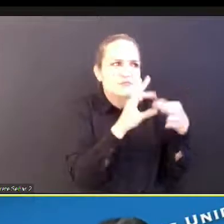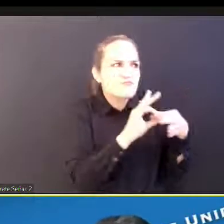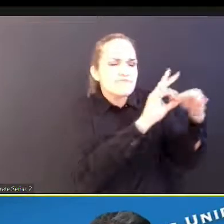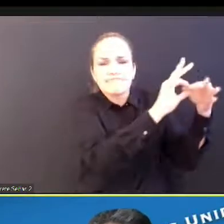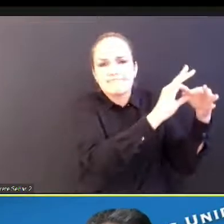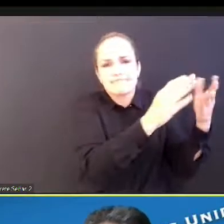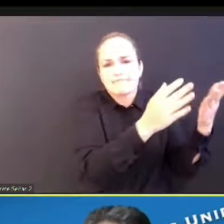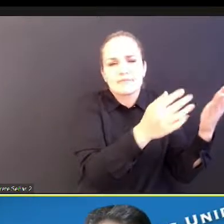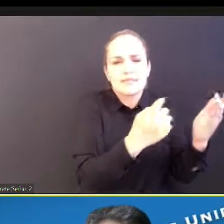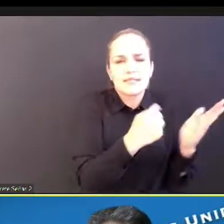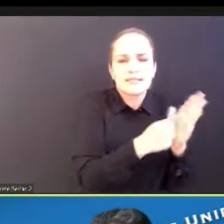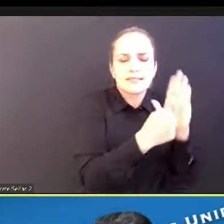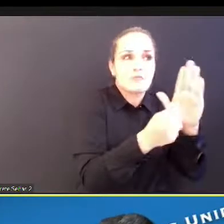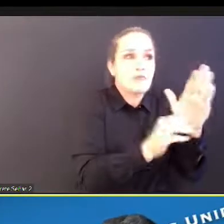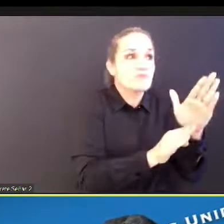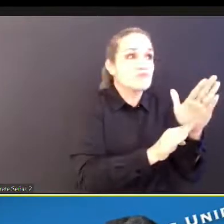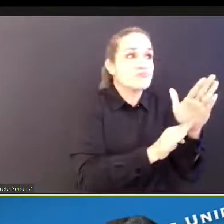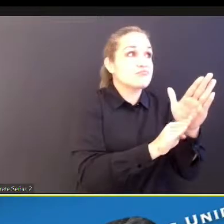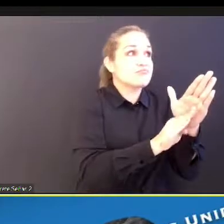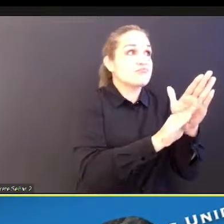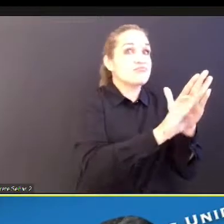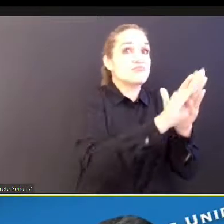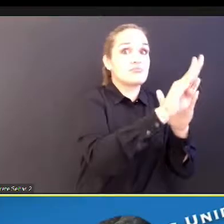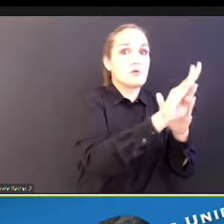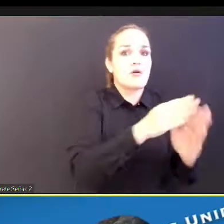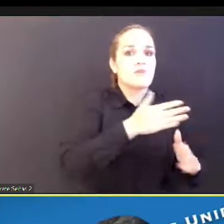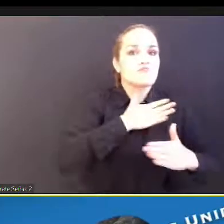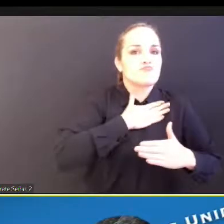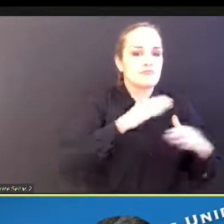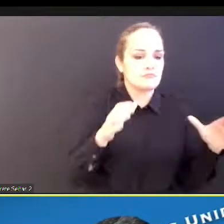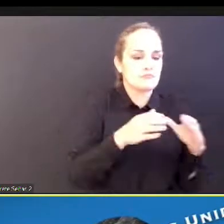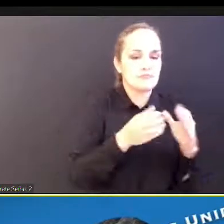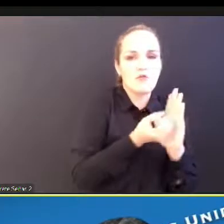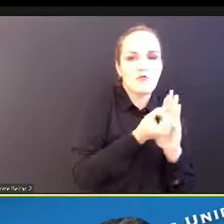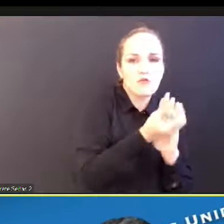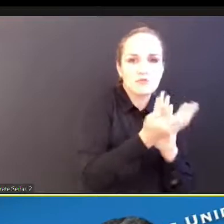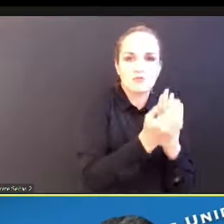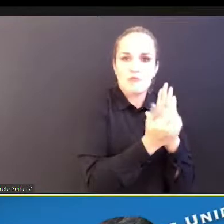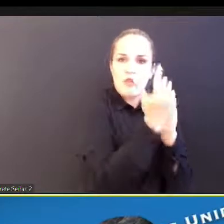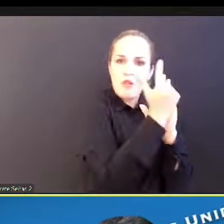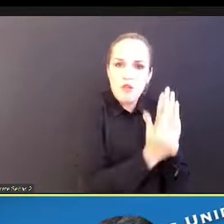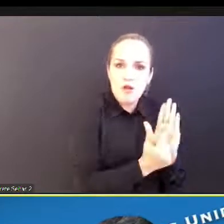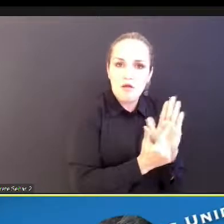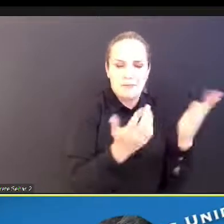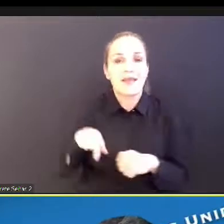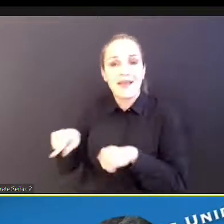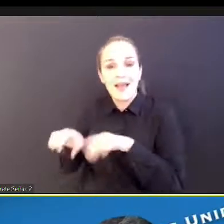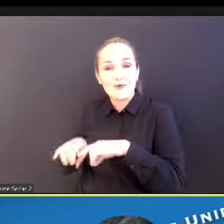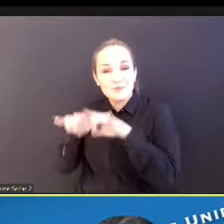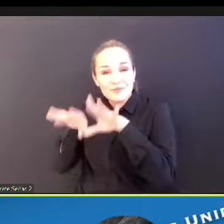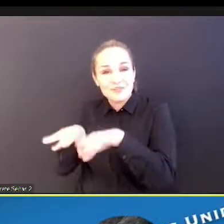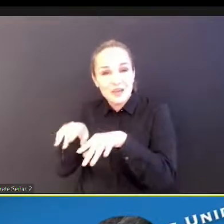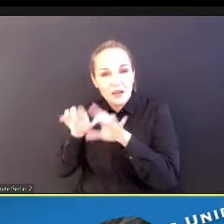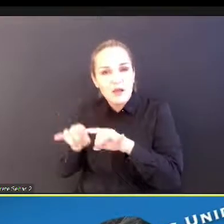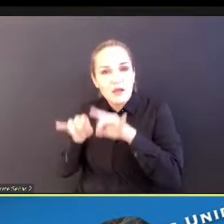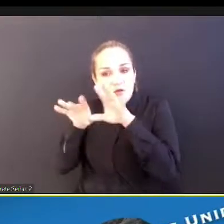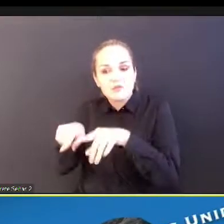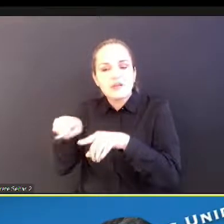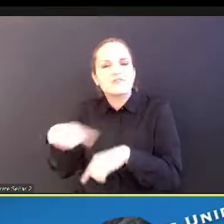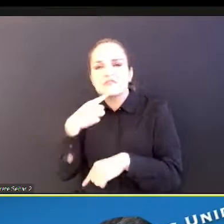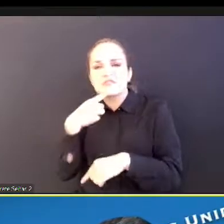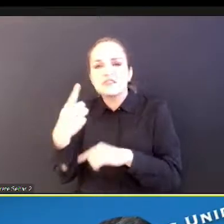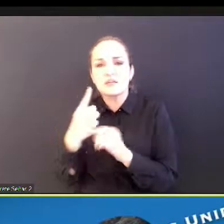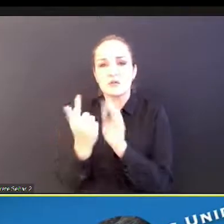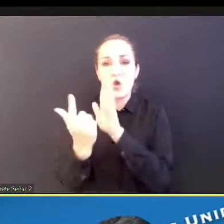Protection Regulation. Australia requires data to be stored locally for privacy reasons.